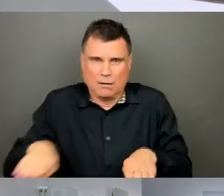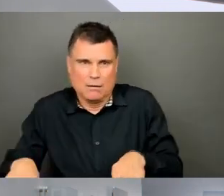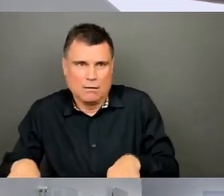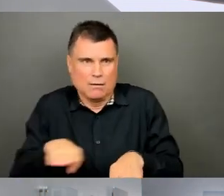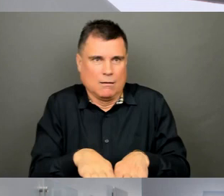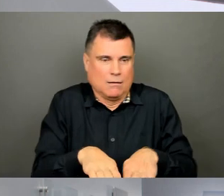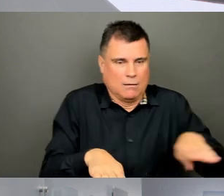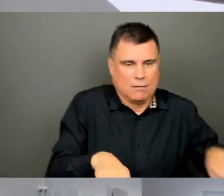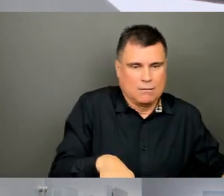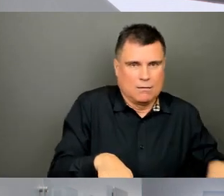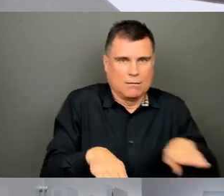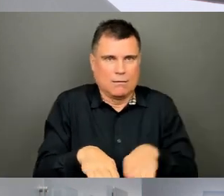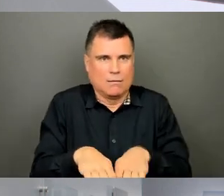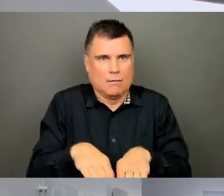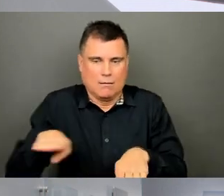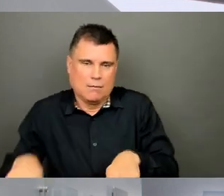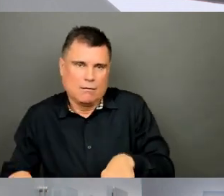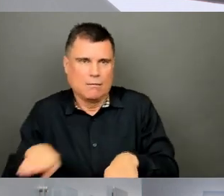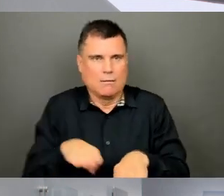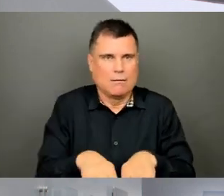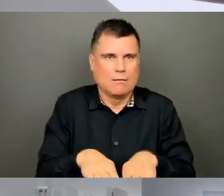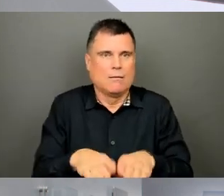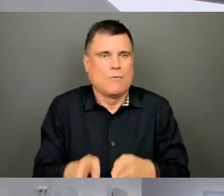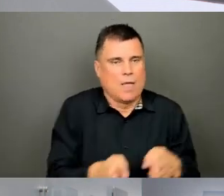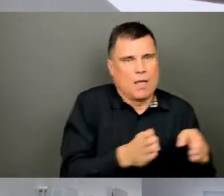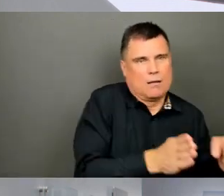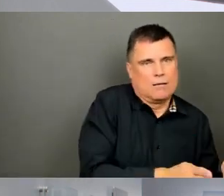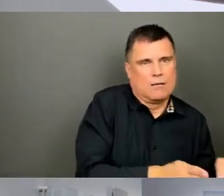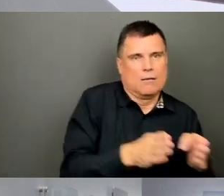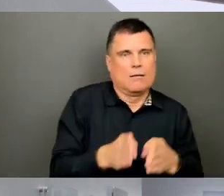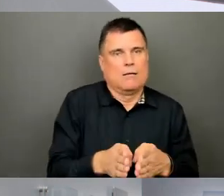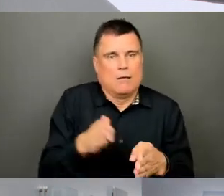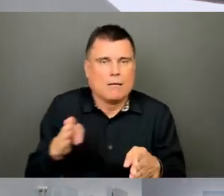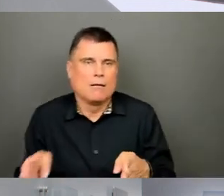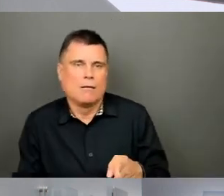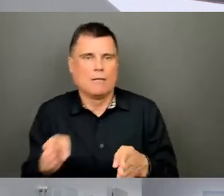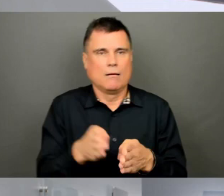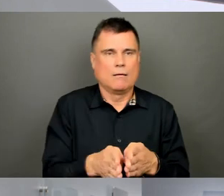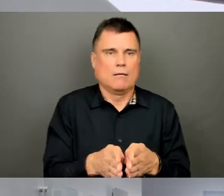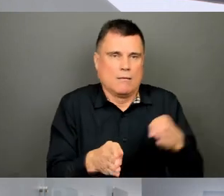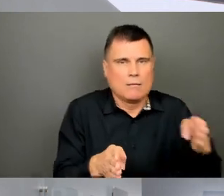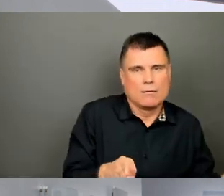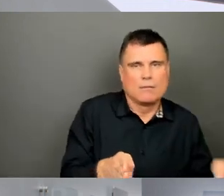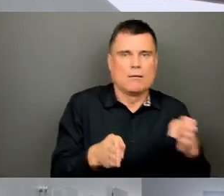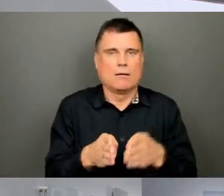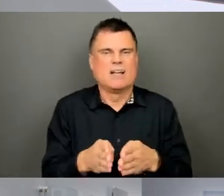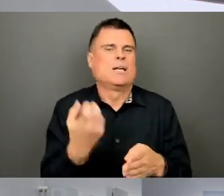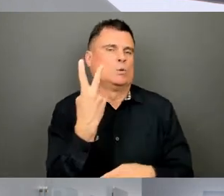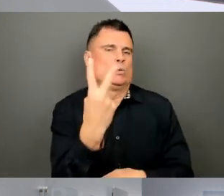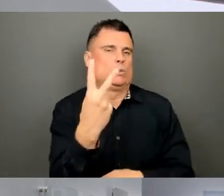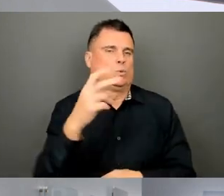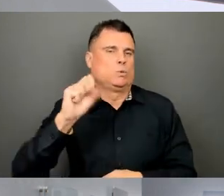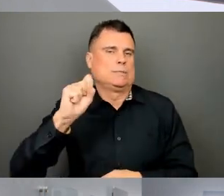side of, and then there's the step together with that center point that we're always coming back to. And remember, always keeping that up